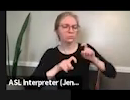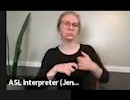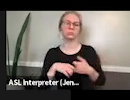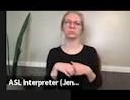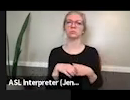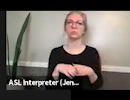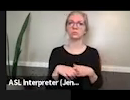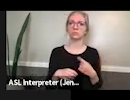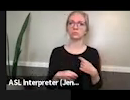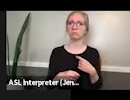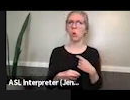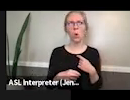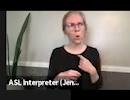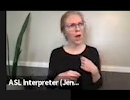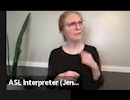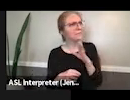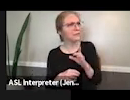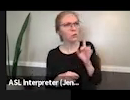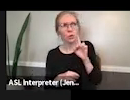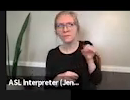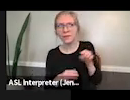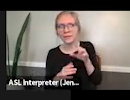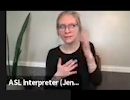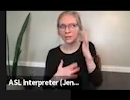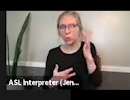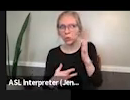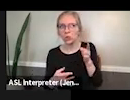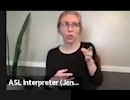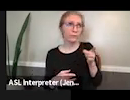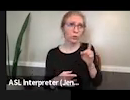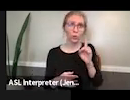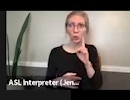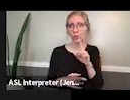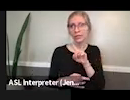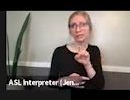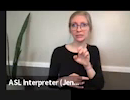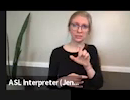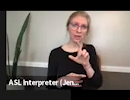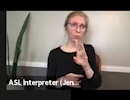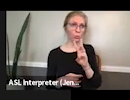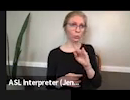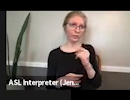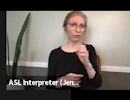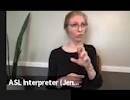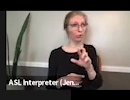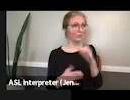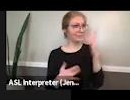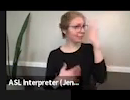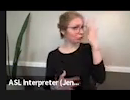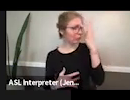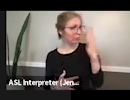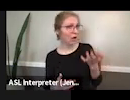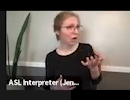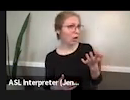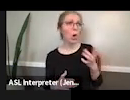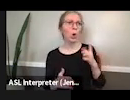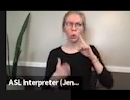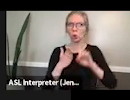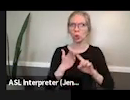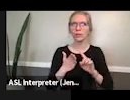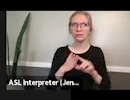never heard of this disorder. Have you heard of Zellweger syndrome? Oh, go look it up. That's a real